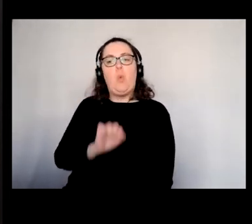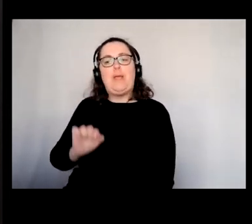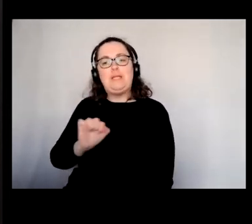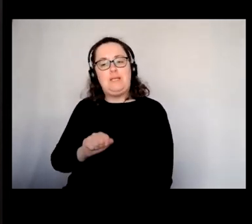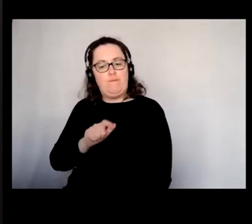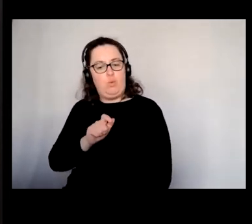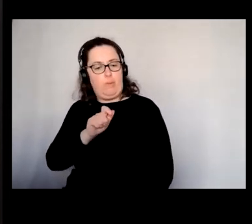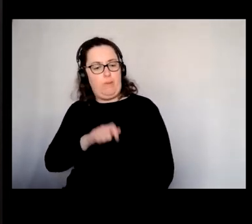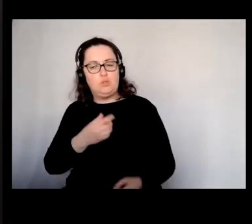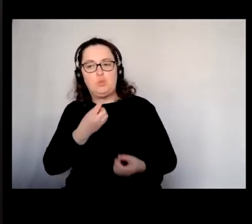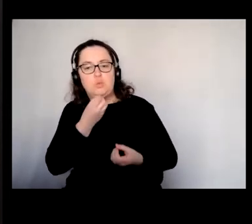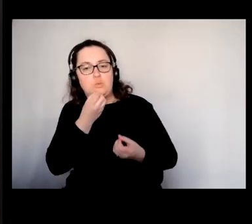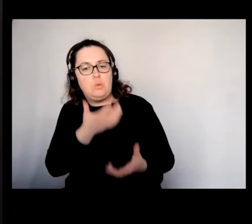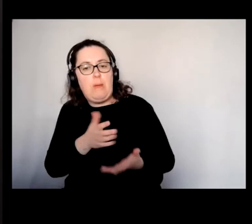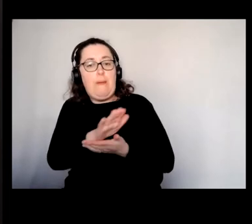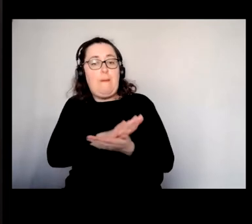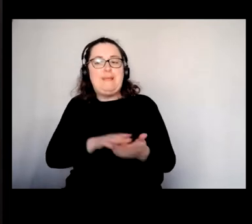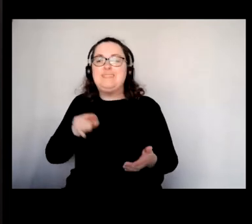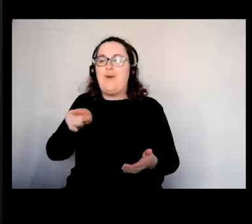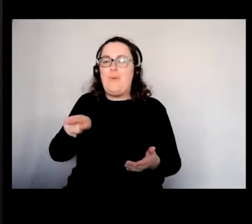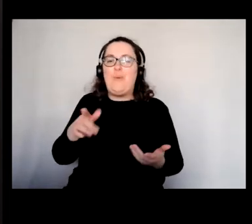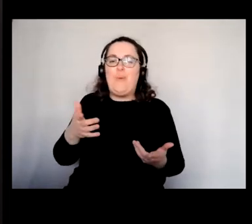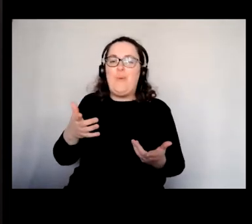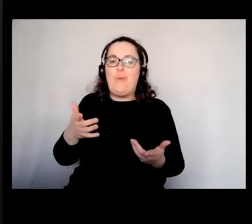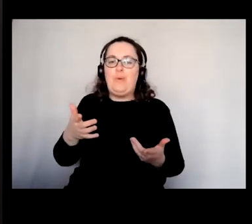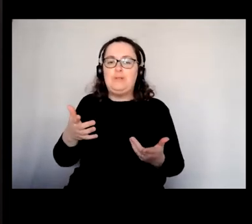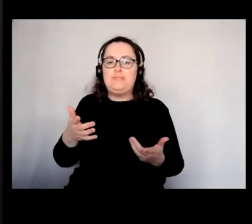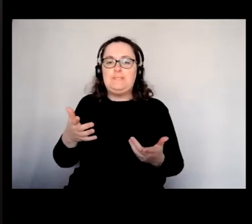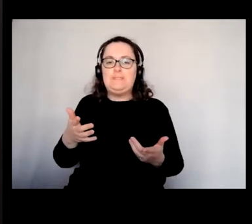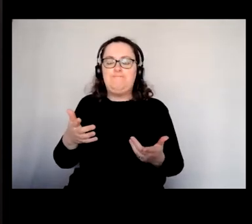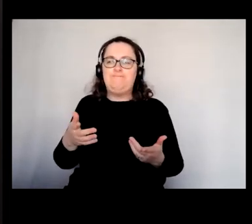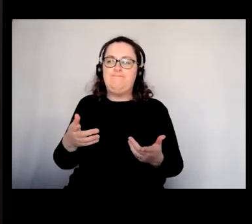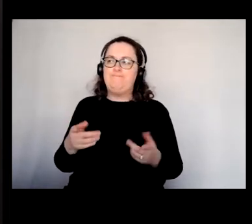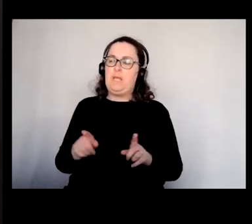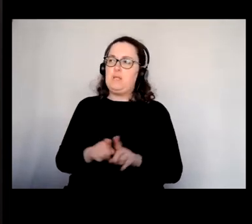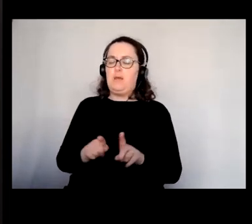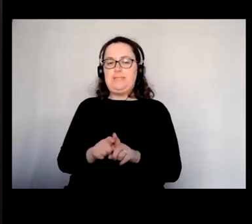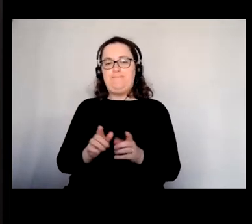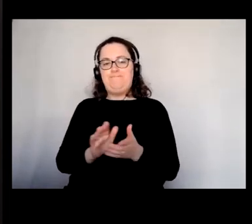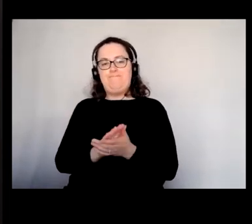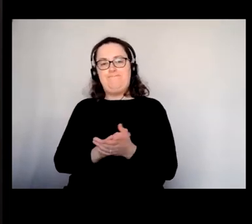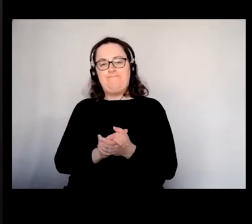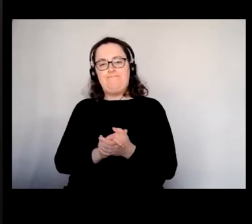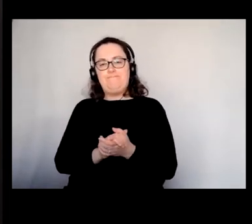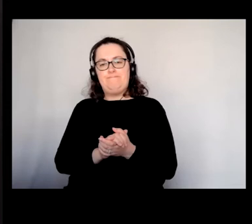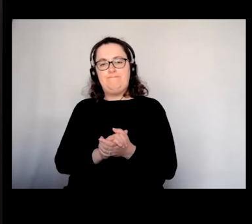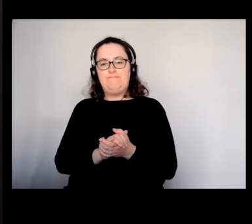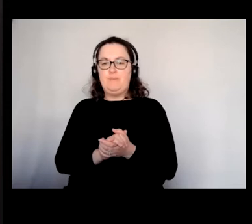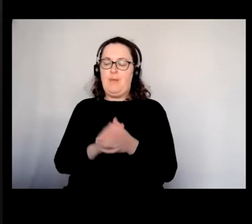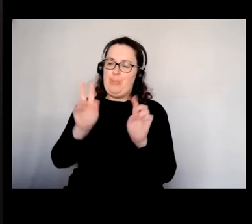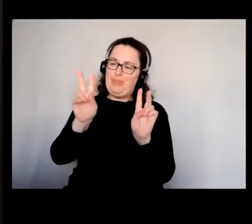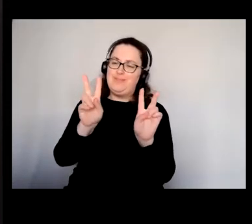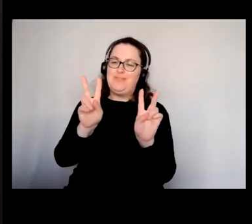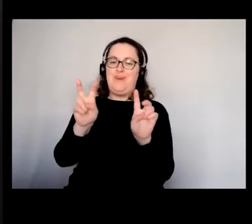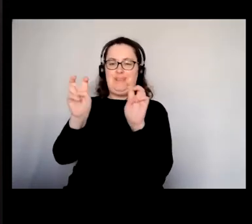So that person can be given I don't know, almost the